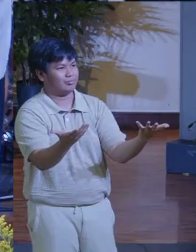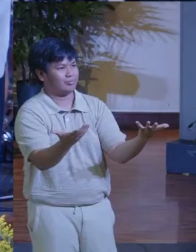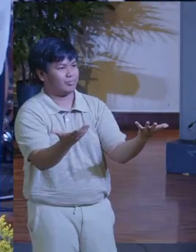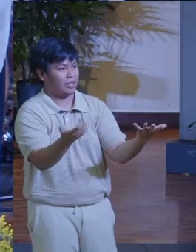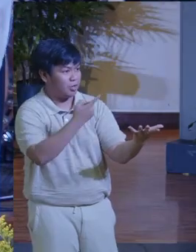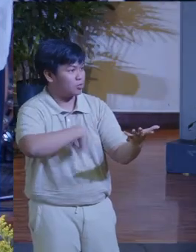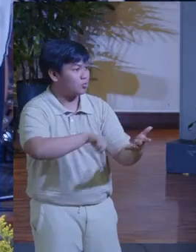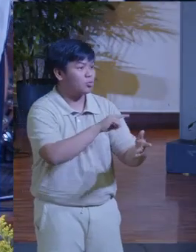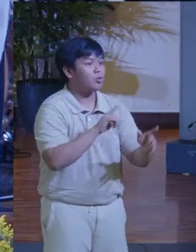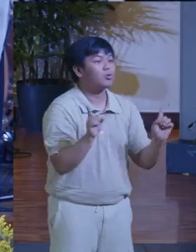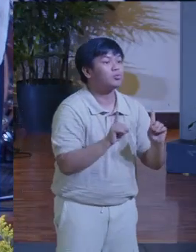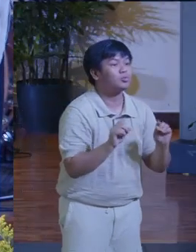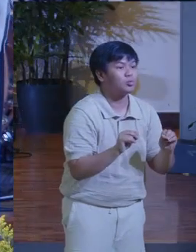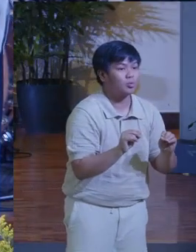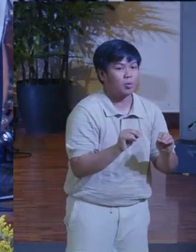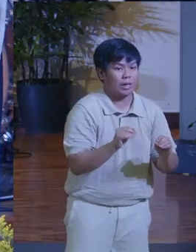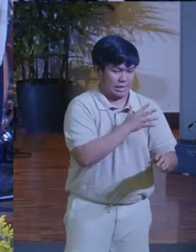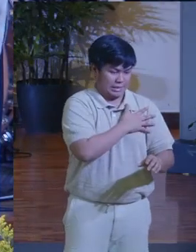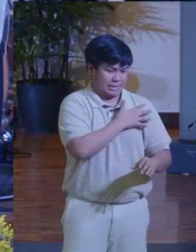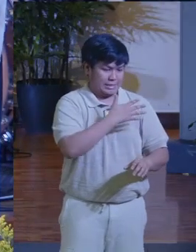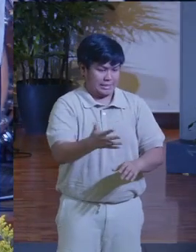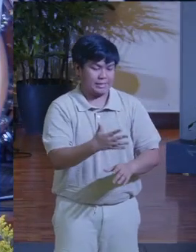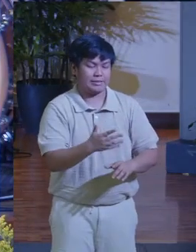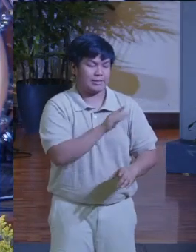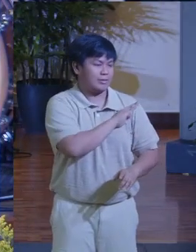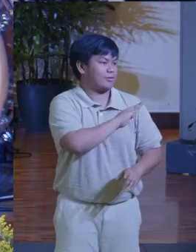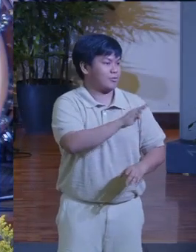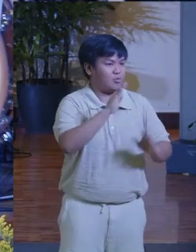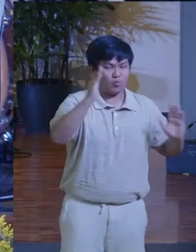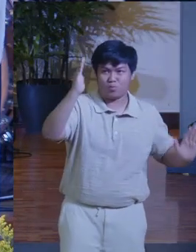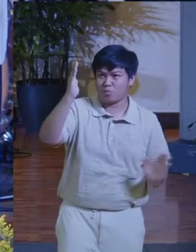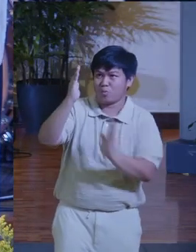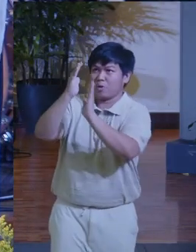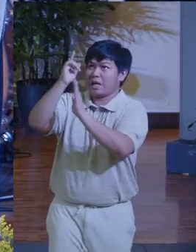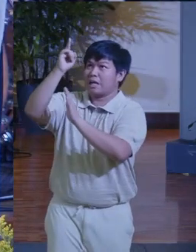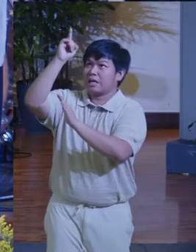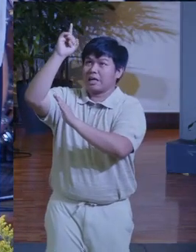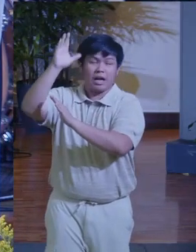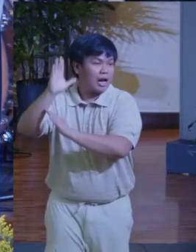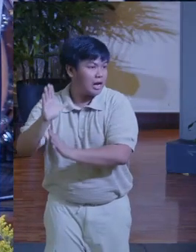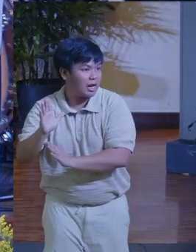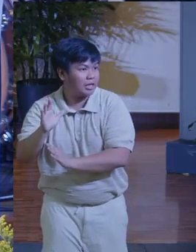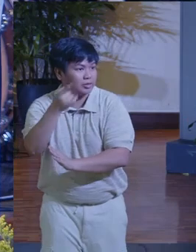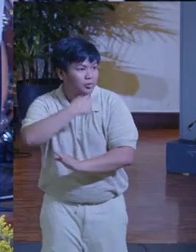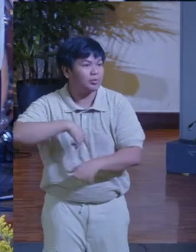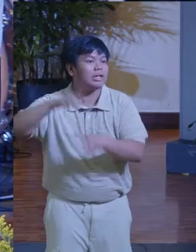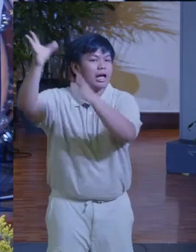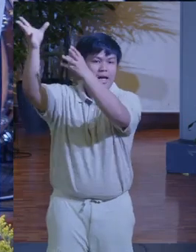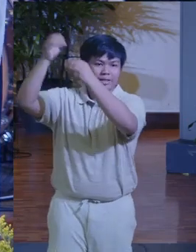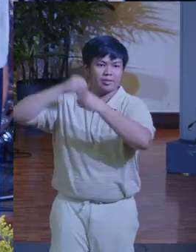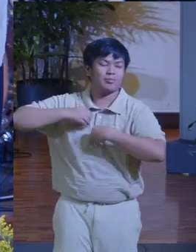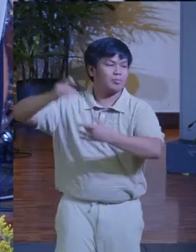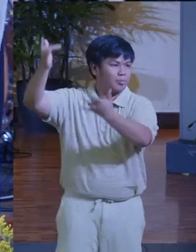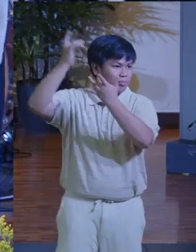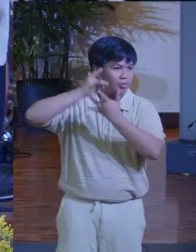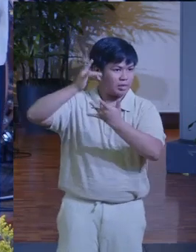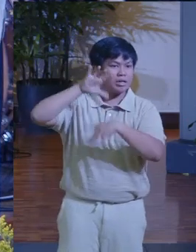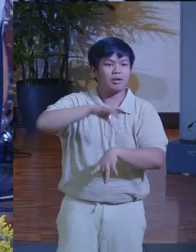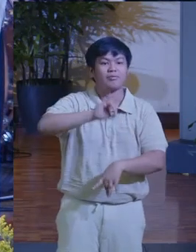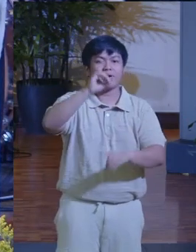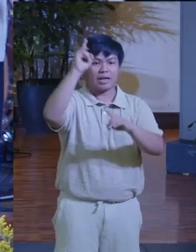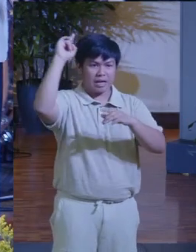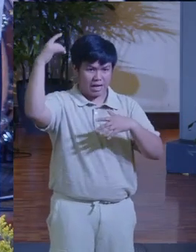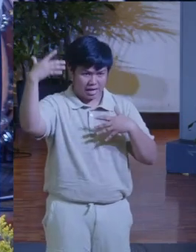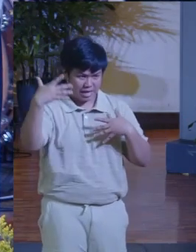Let us then, with confidence, draw near to the throne of grace, that we may receive mercy and find grace